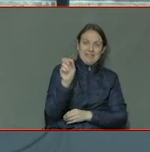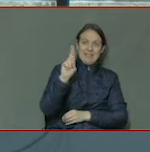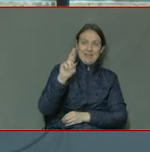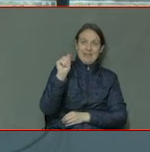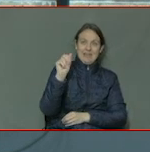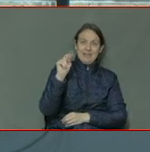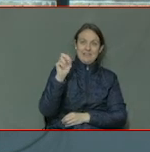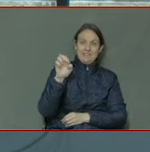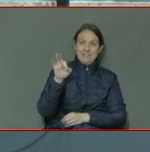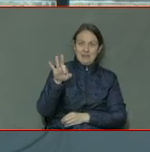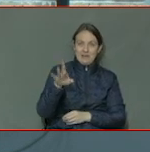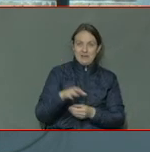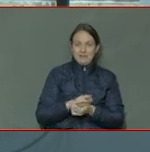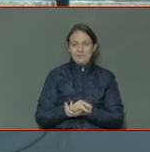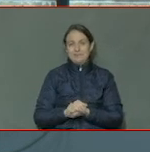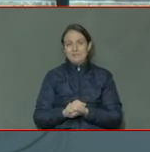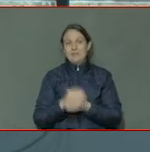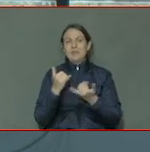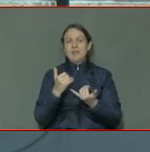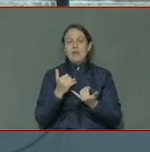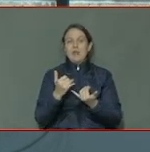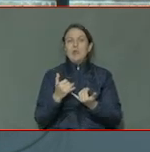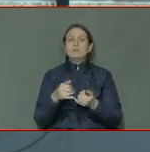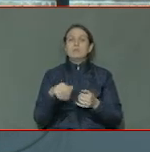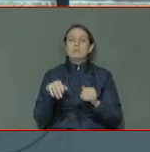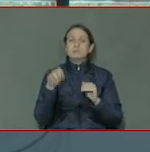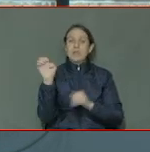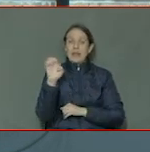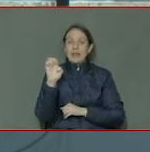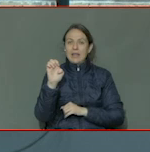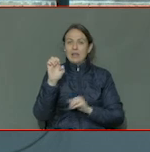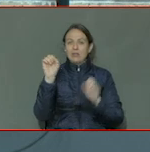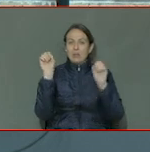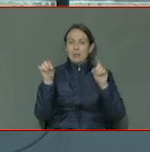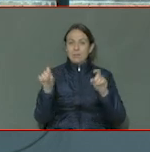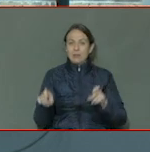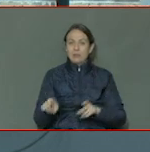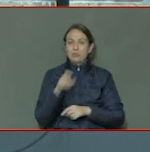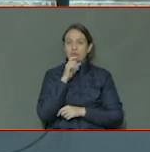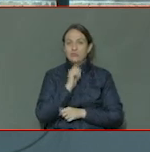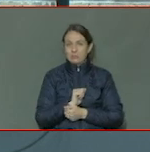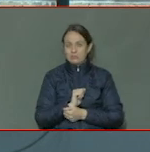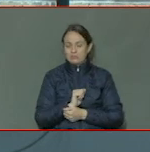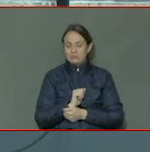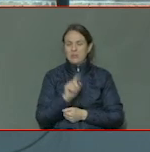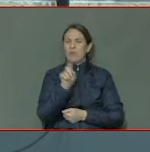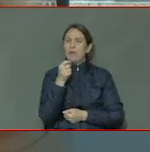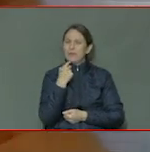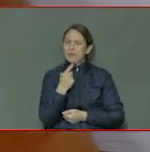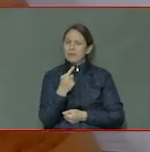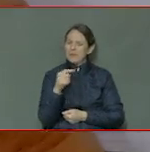Then 5.5, use energy principles. Boys and girls, if I tell you